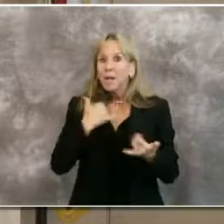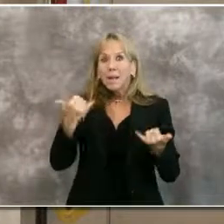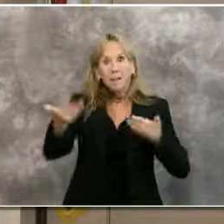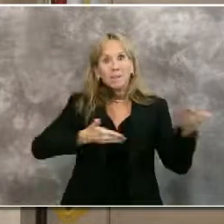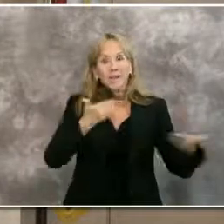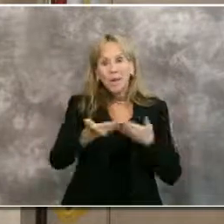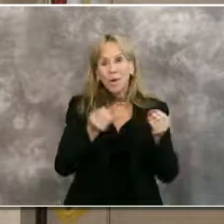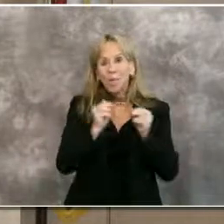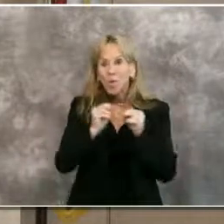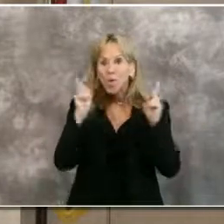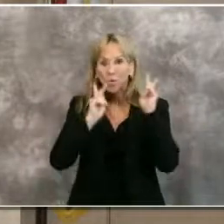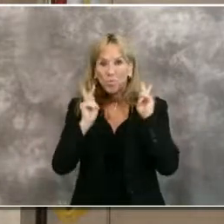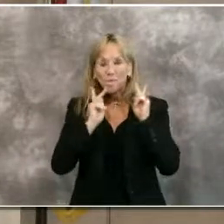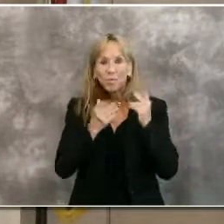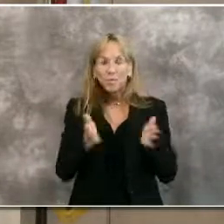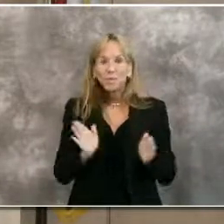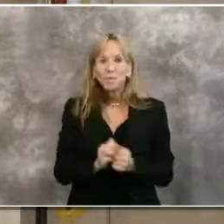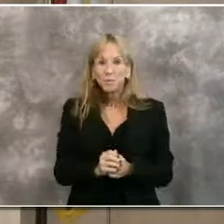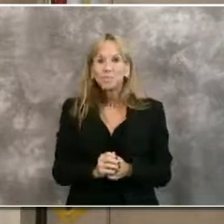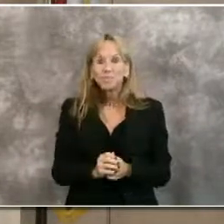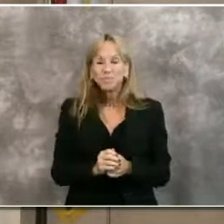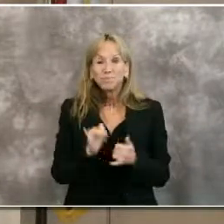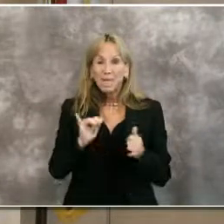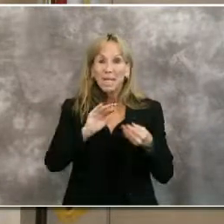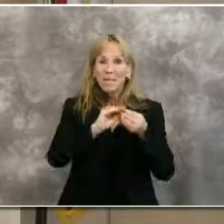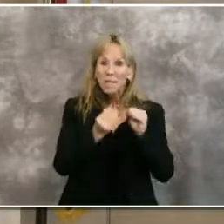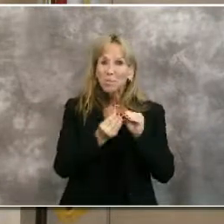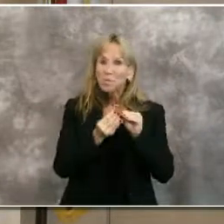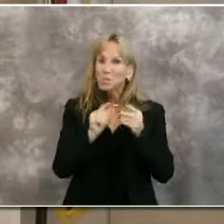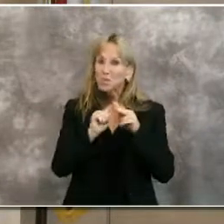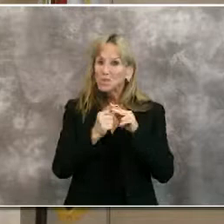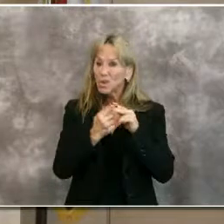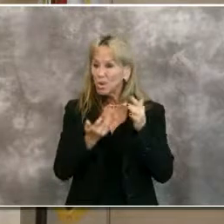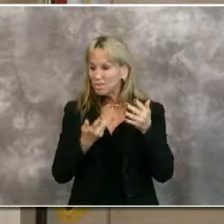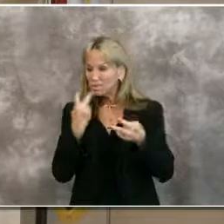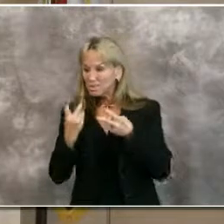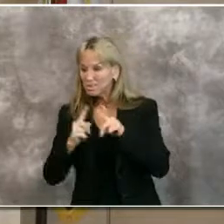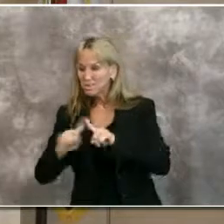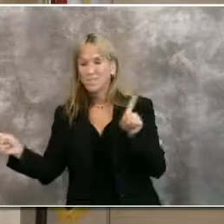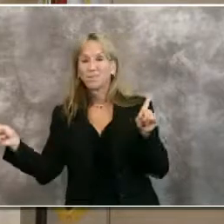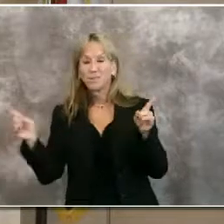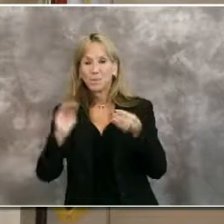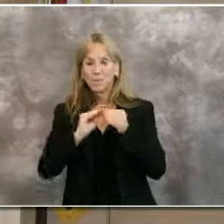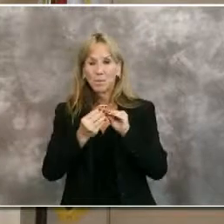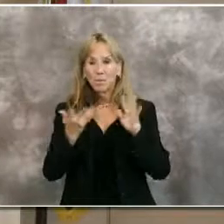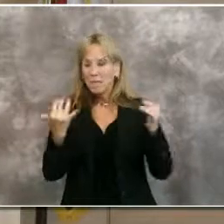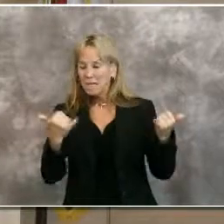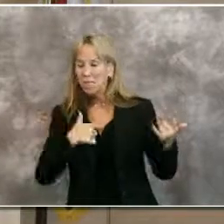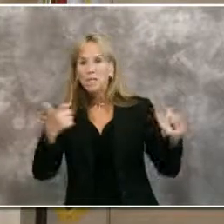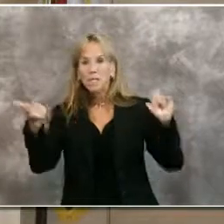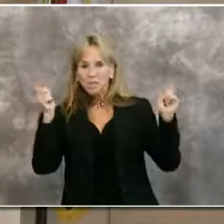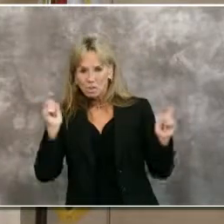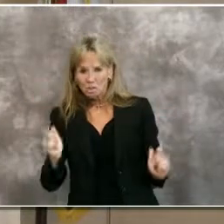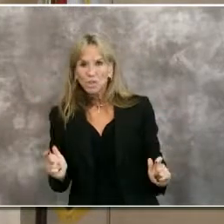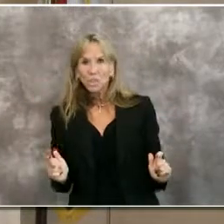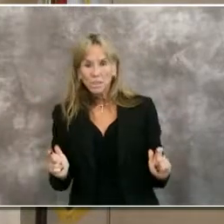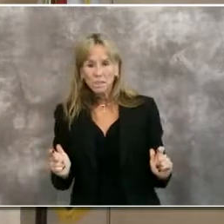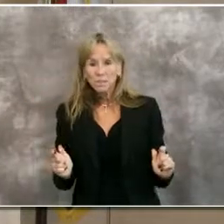more staff. Since our numbers start to tank, we did adjust, do those things